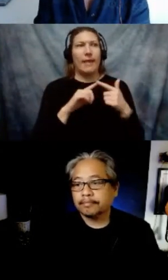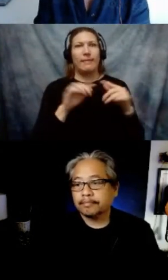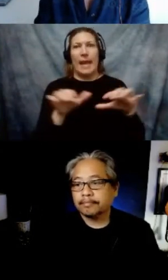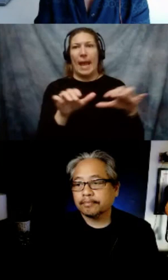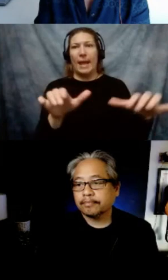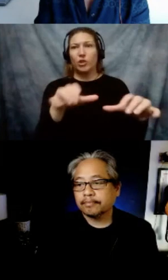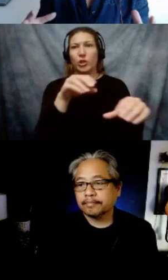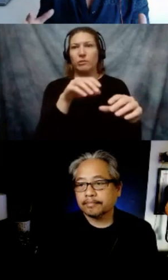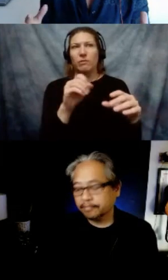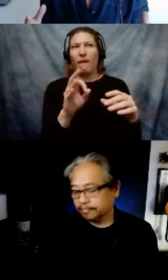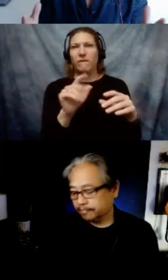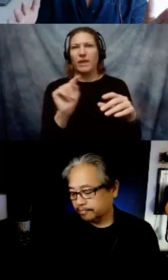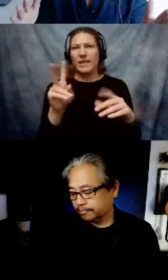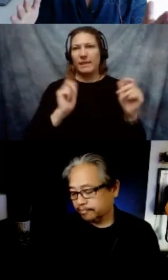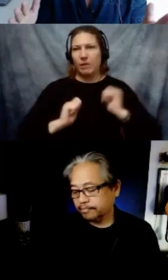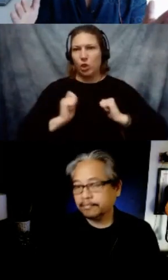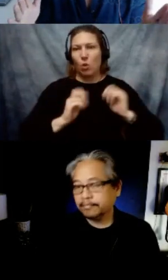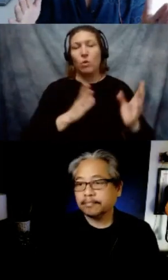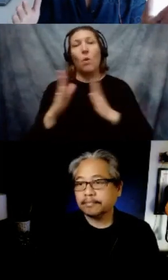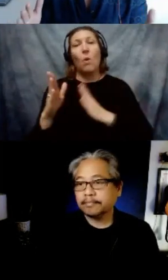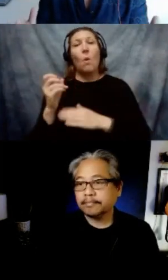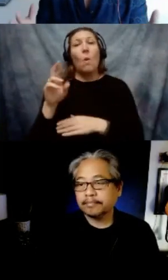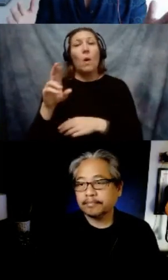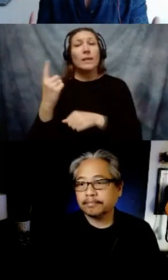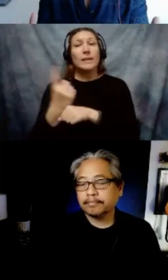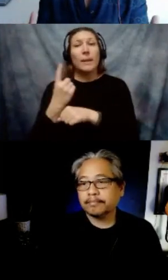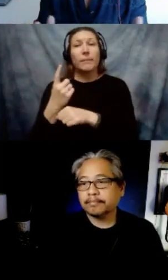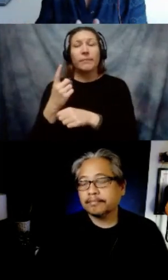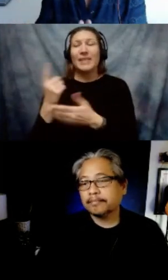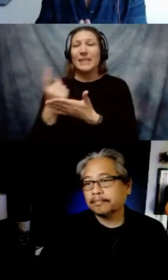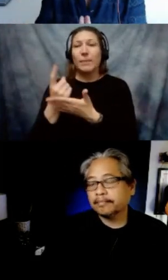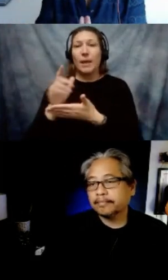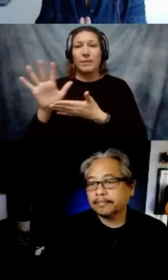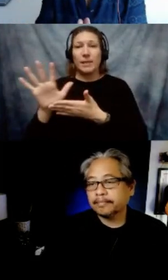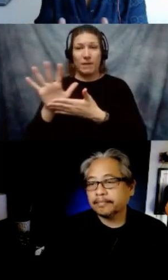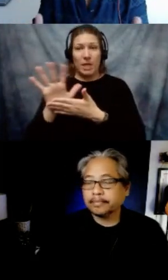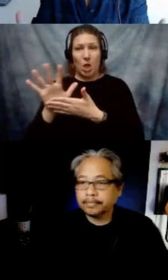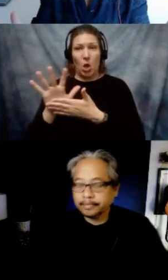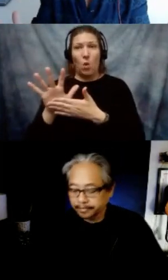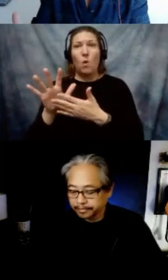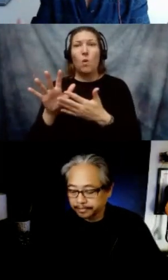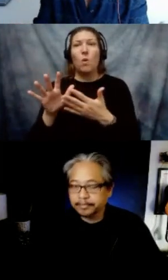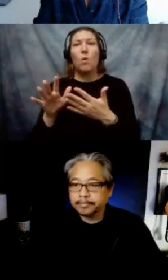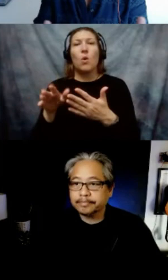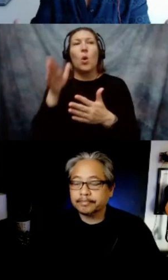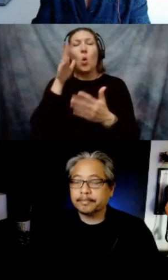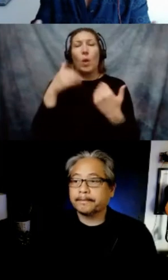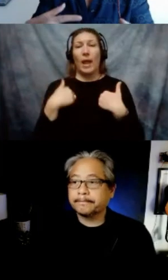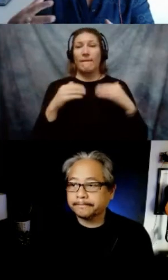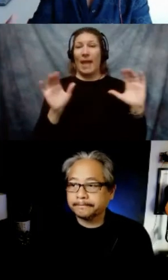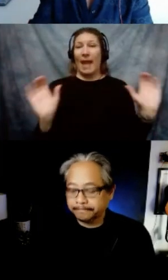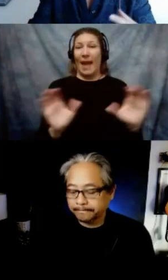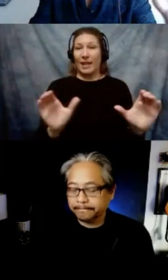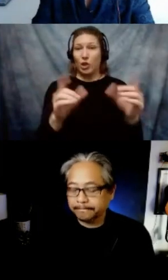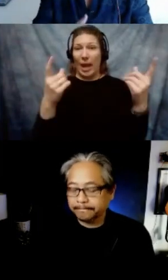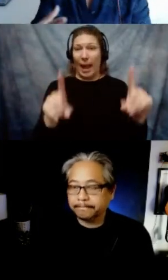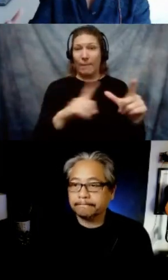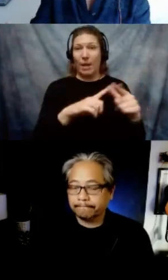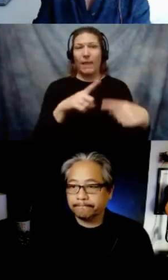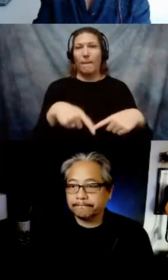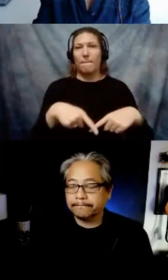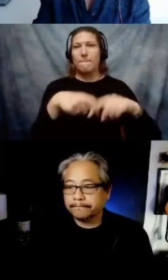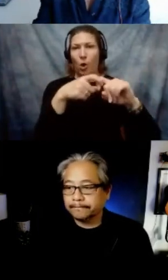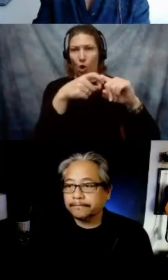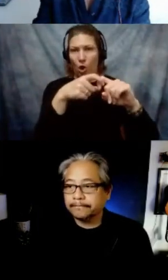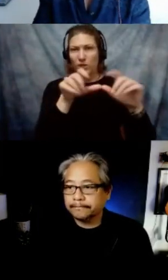that then allows people to put in the audio description describing what's happening. So that's one way of doing it. I think